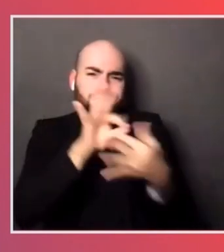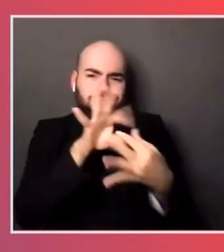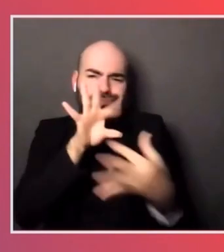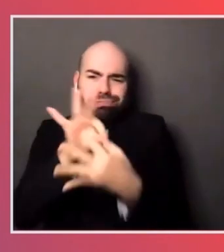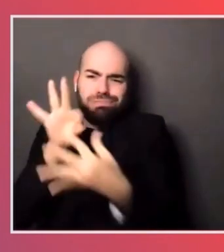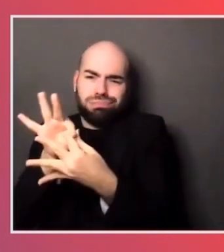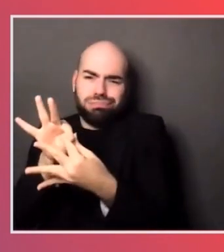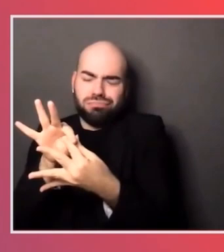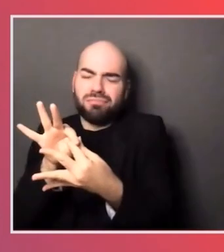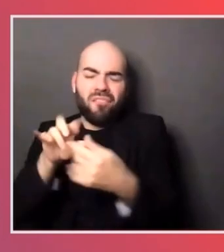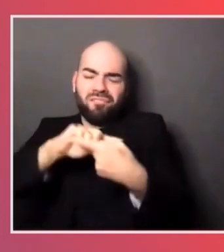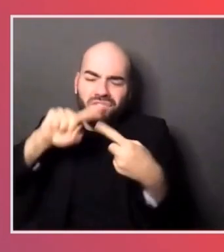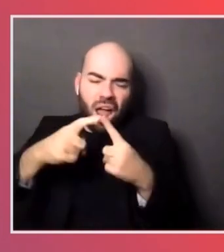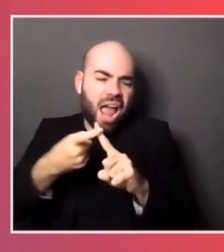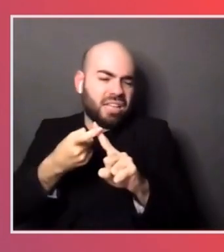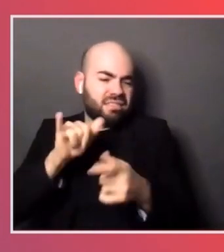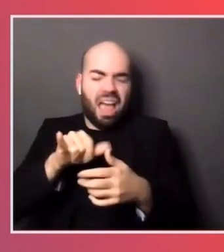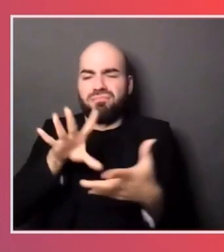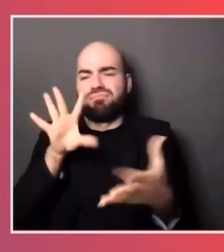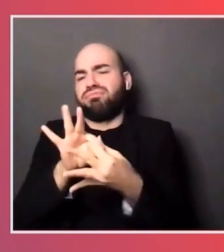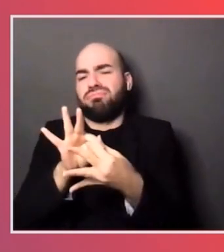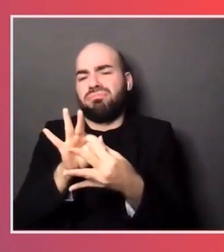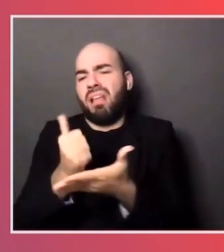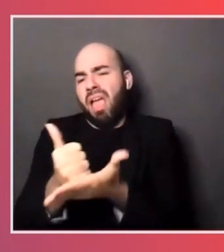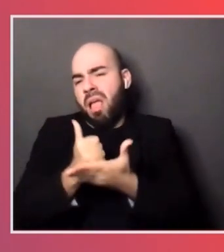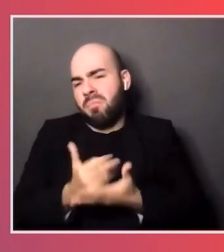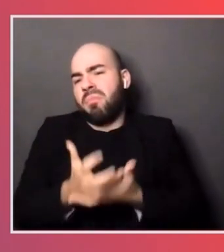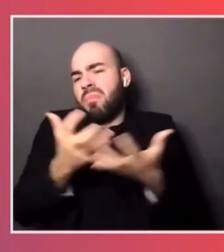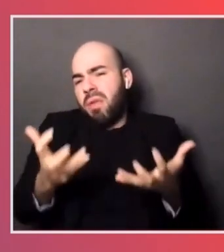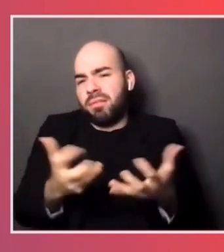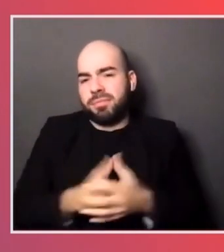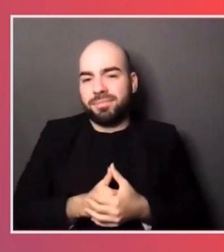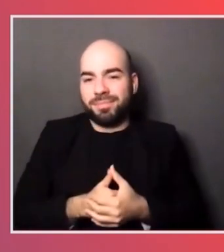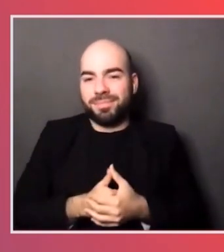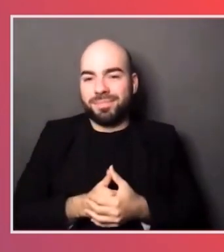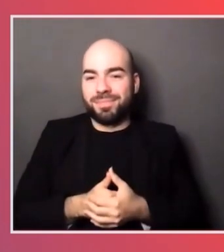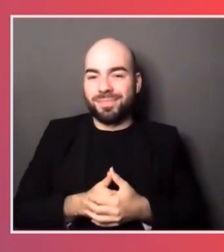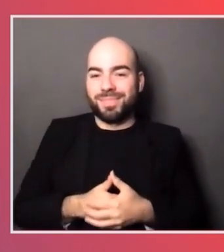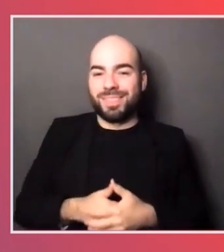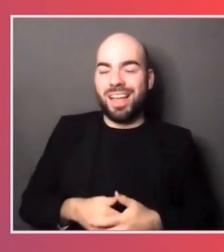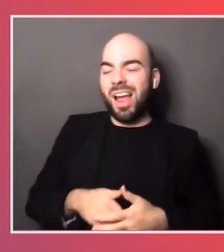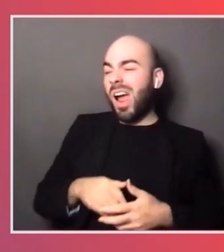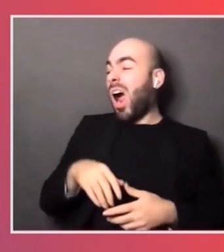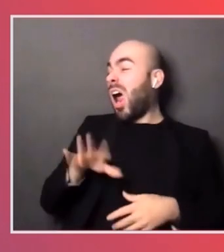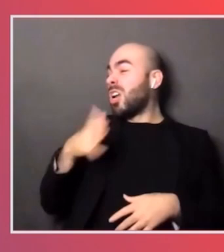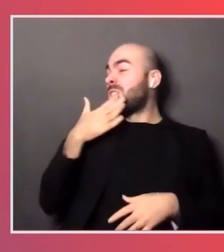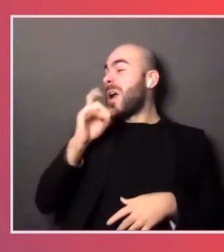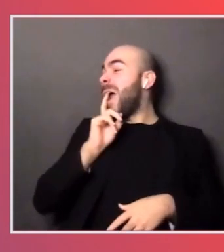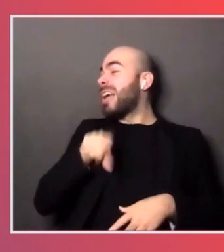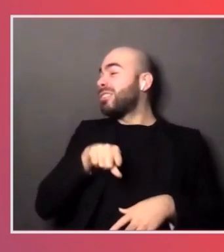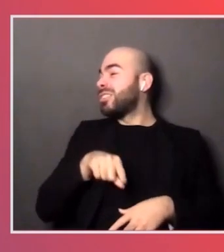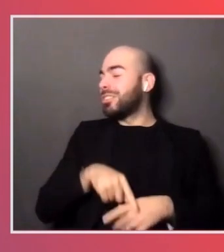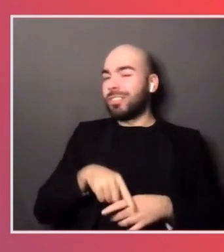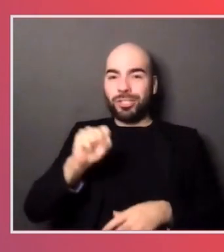That's amazing, Don. Great answer, Don. Yep. Sorry. Even though Scarlett tried to